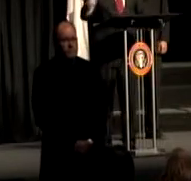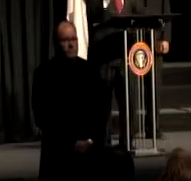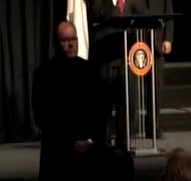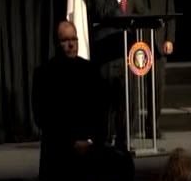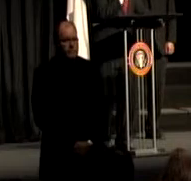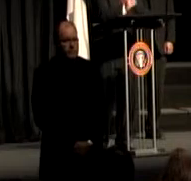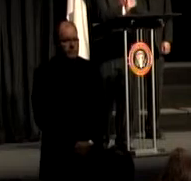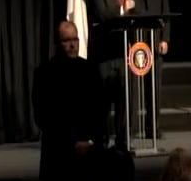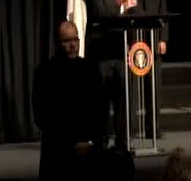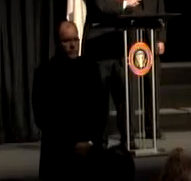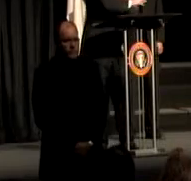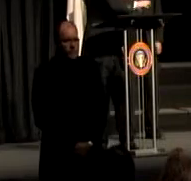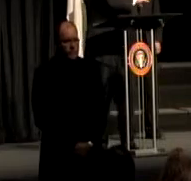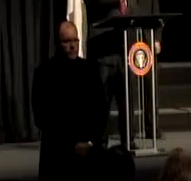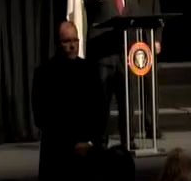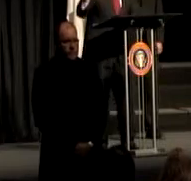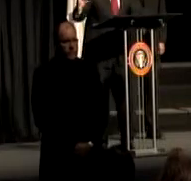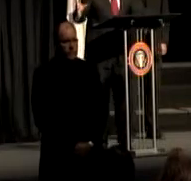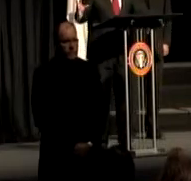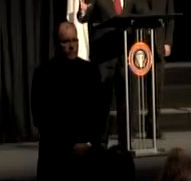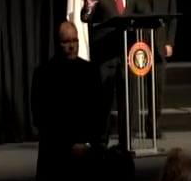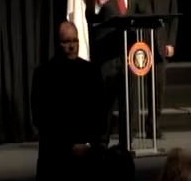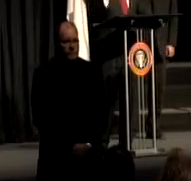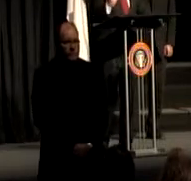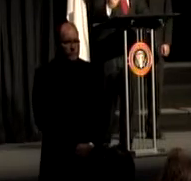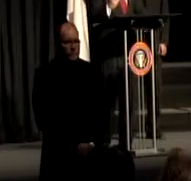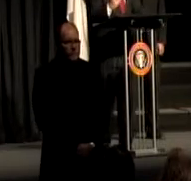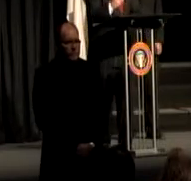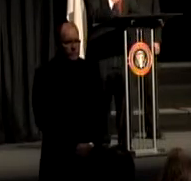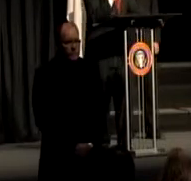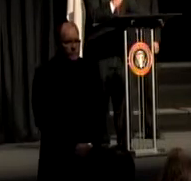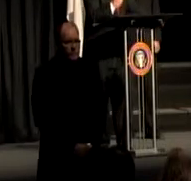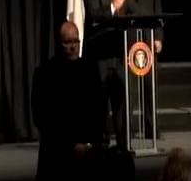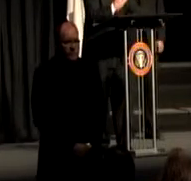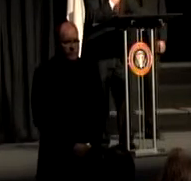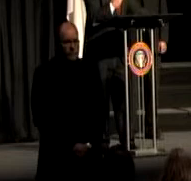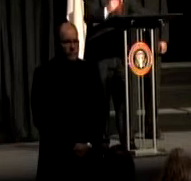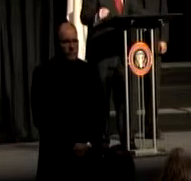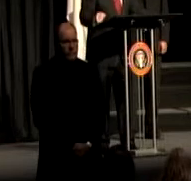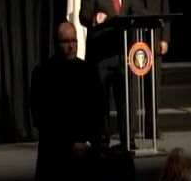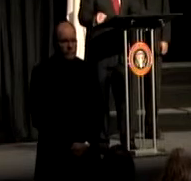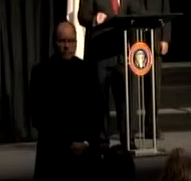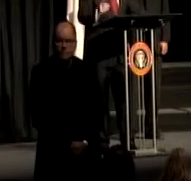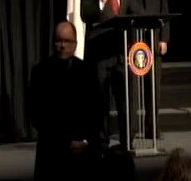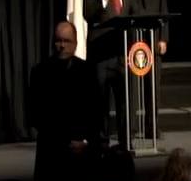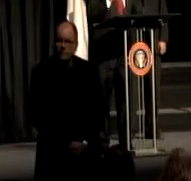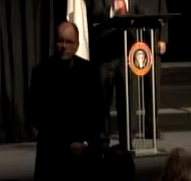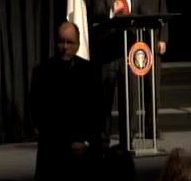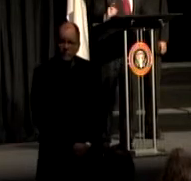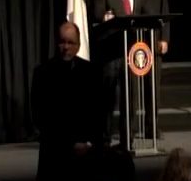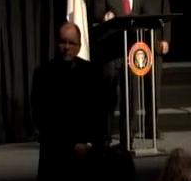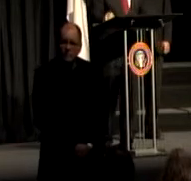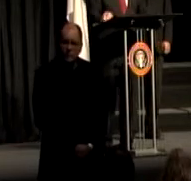because what we stand for captivates our thoughts our energies and our focus we